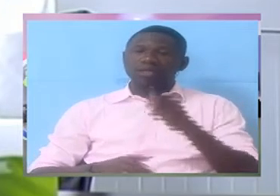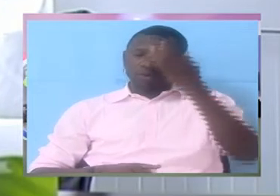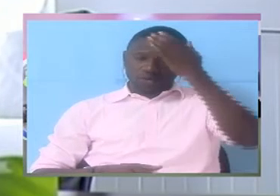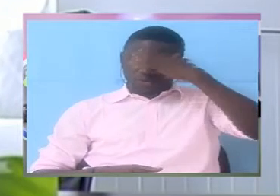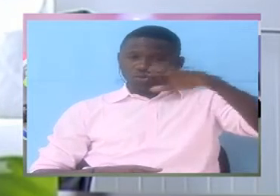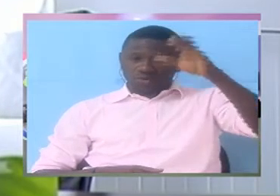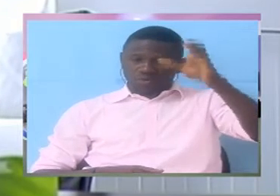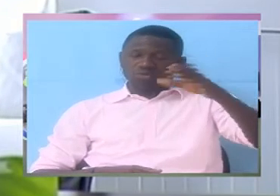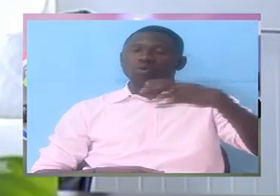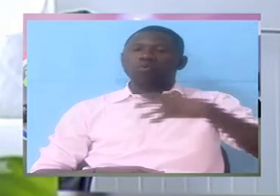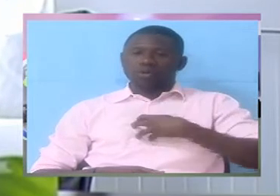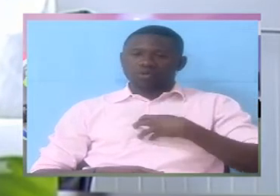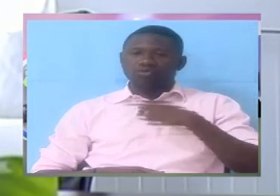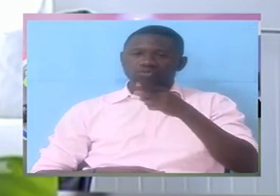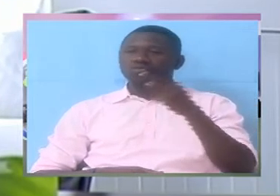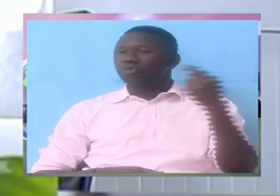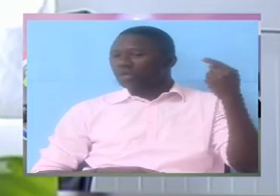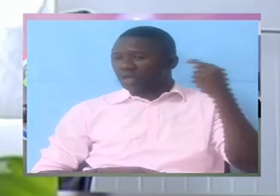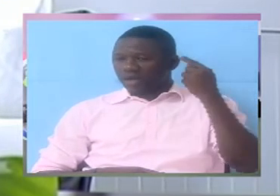deserves.